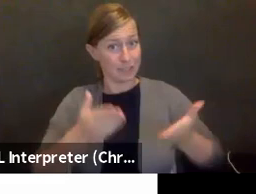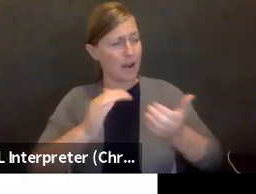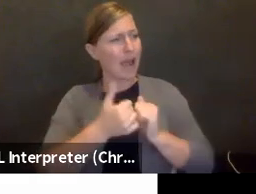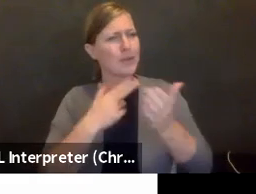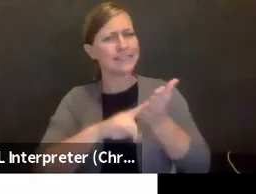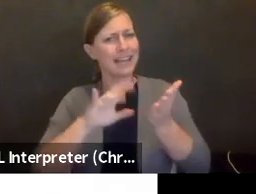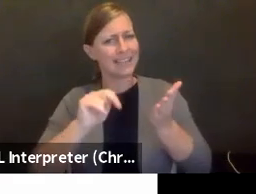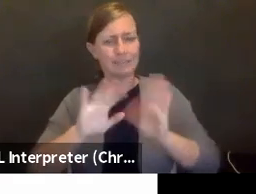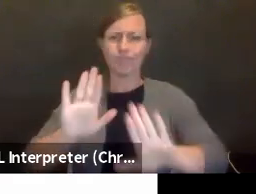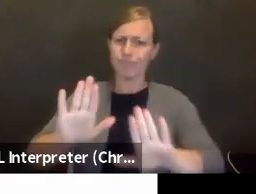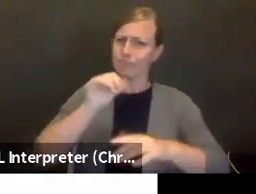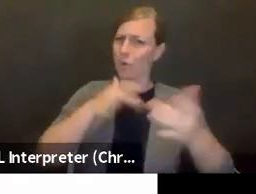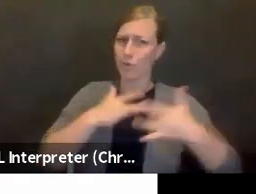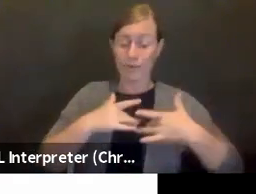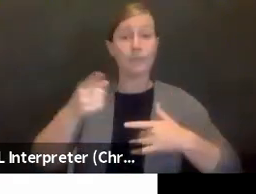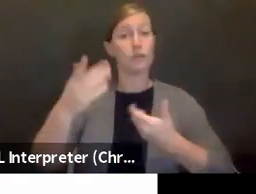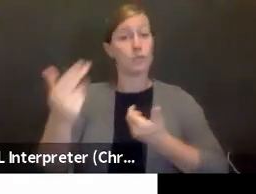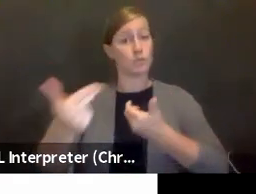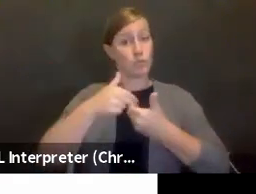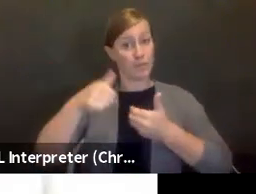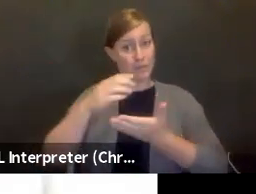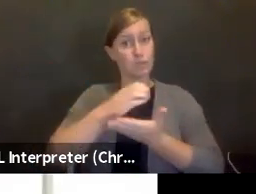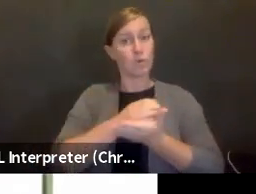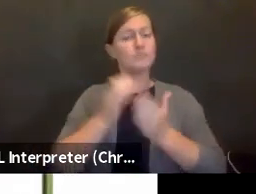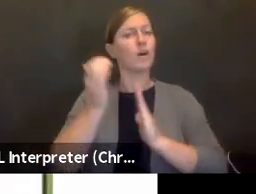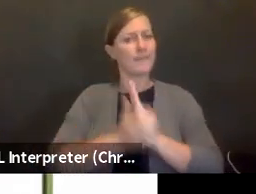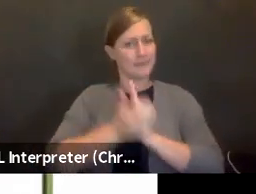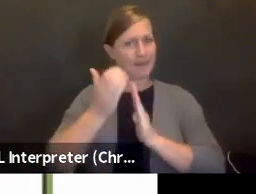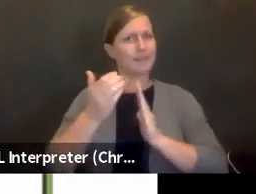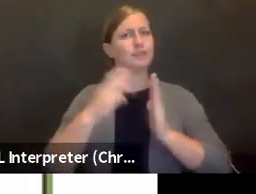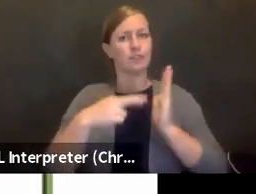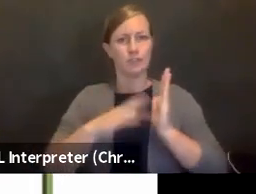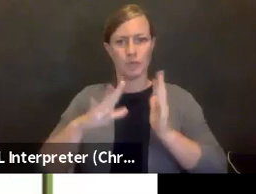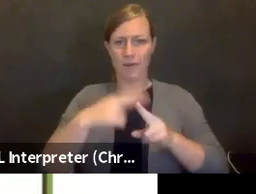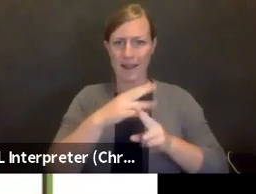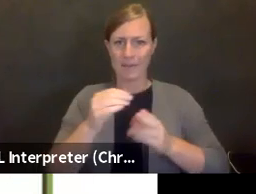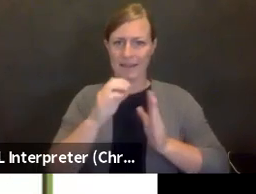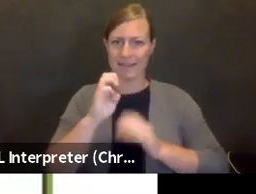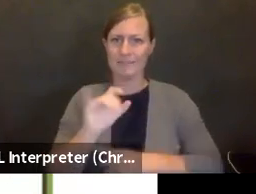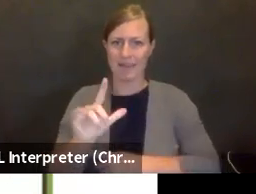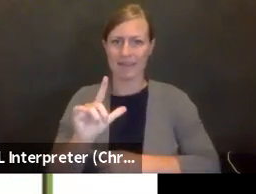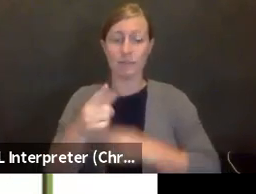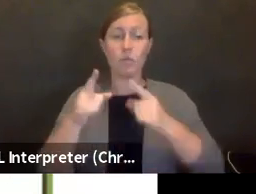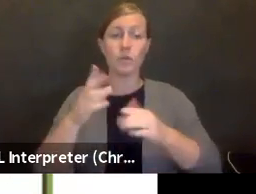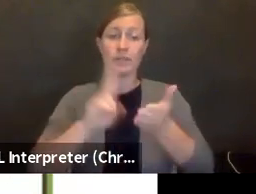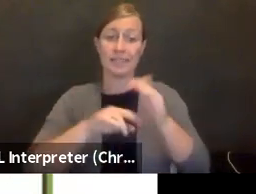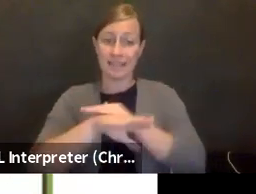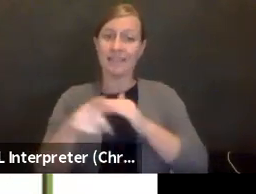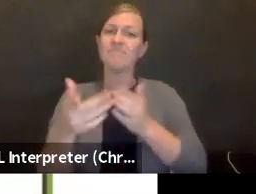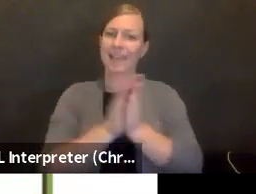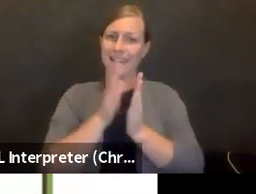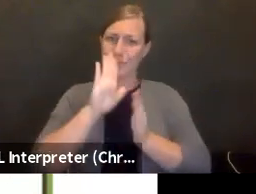about it. If you've logged into this course, it already has registered your name and email. It asks you when you sign in for your name and